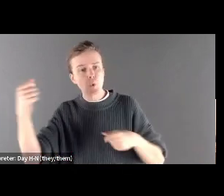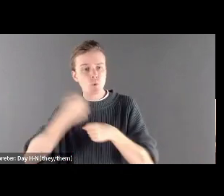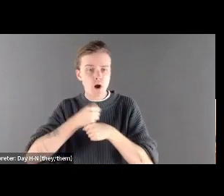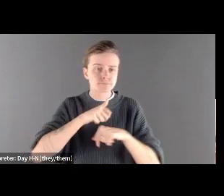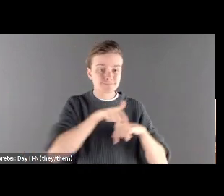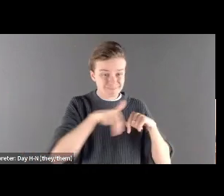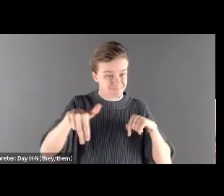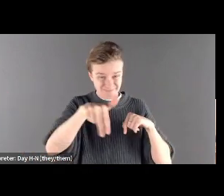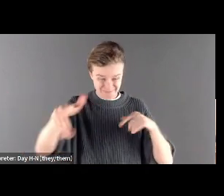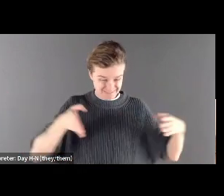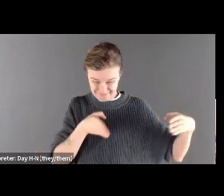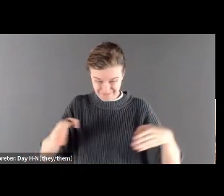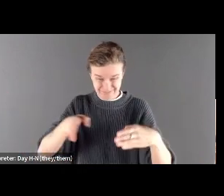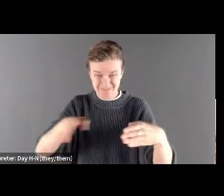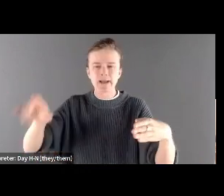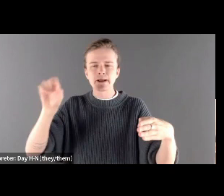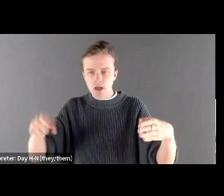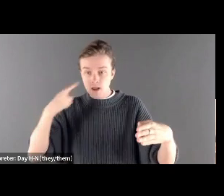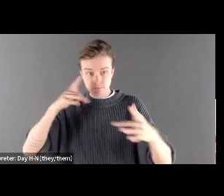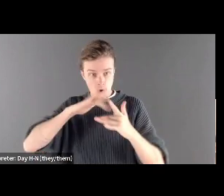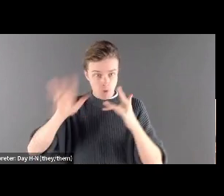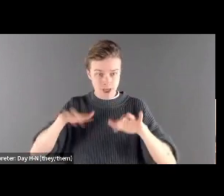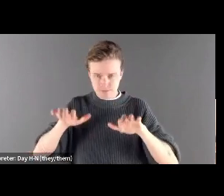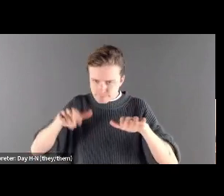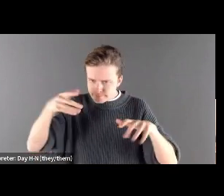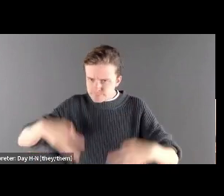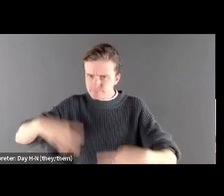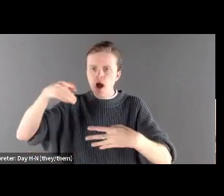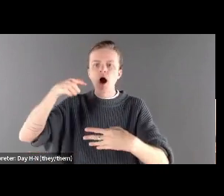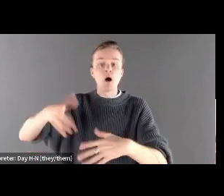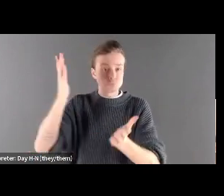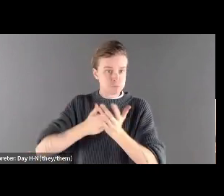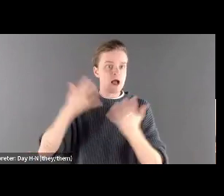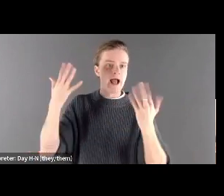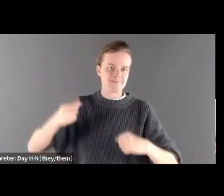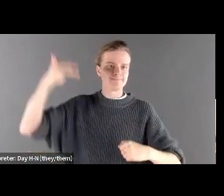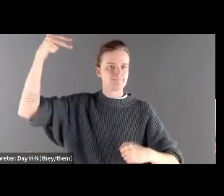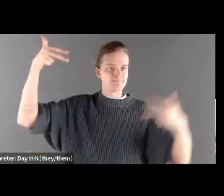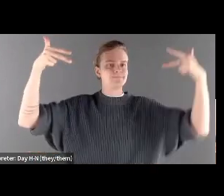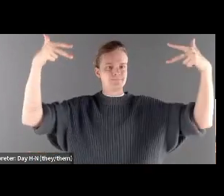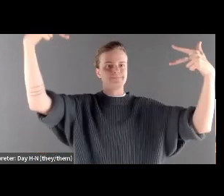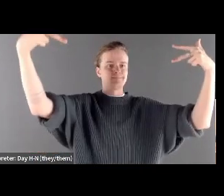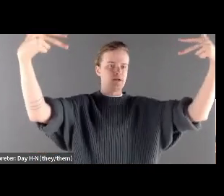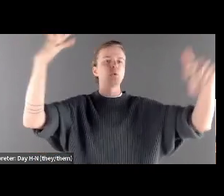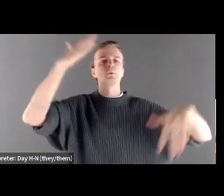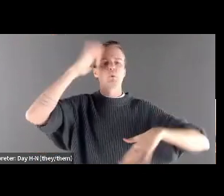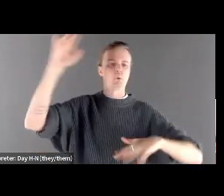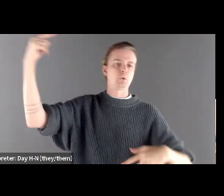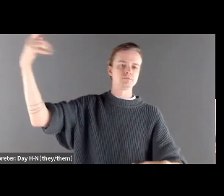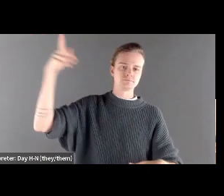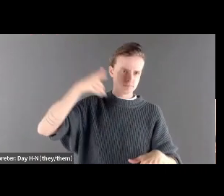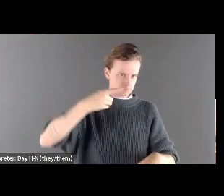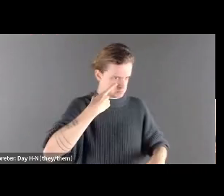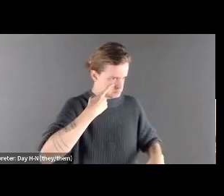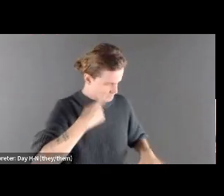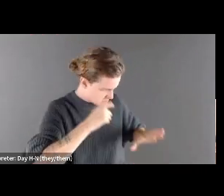of facial recognition exposure in communities of color, of which there's a strong correlation, as well as to show that places and people that are